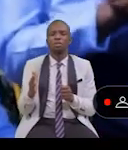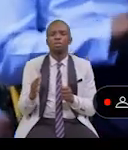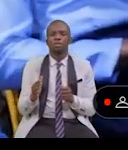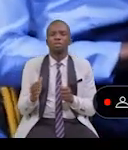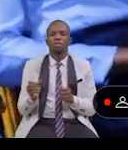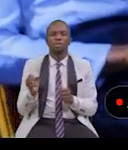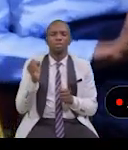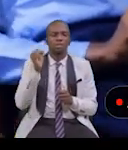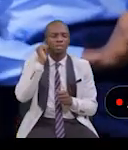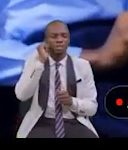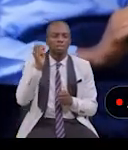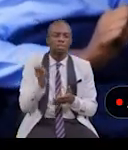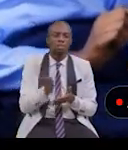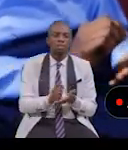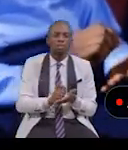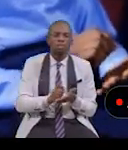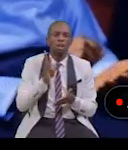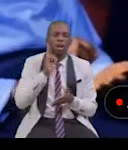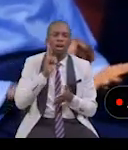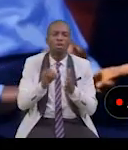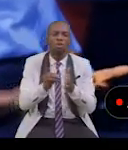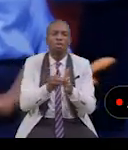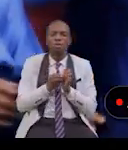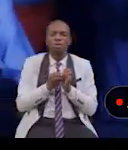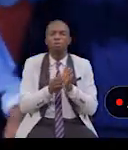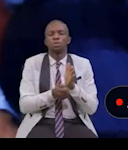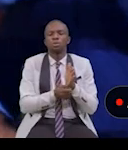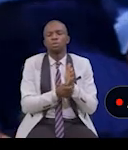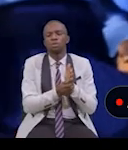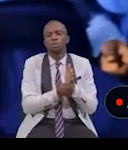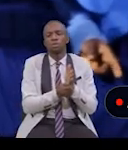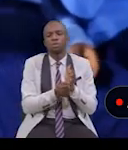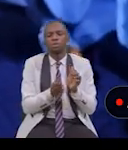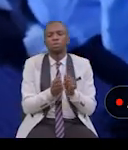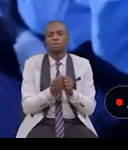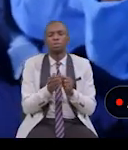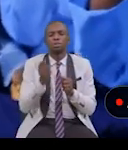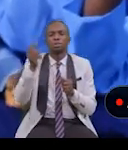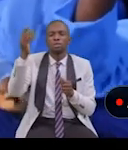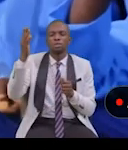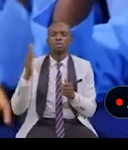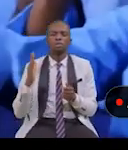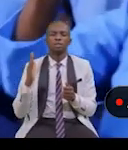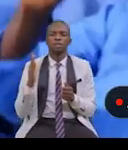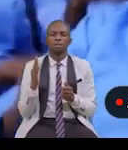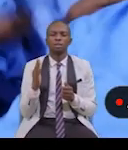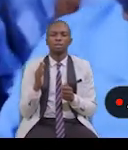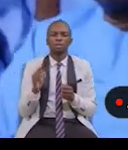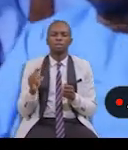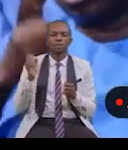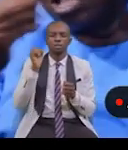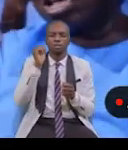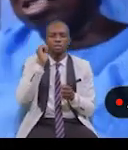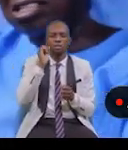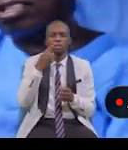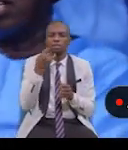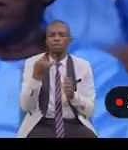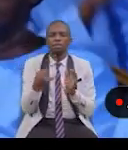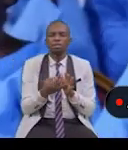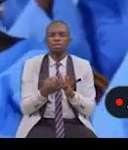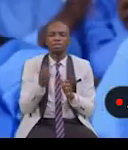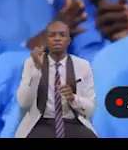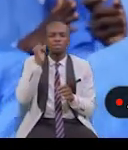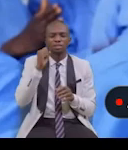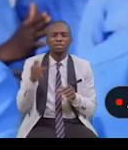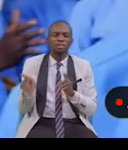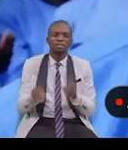God. She rose her own ticket with God. She said it. She said it. She did it. She